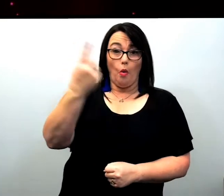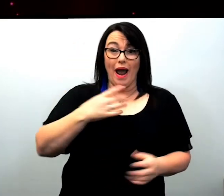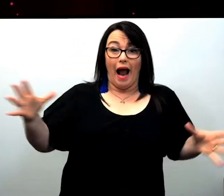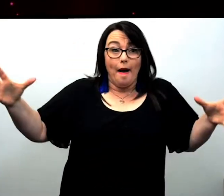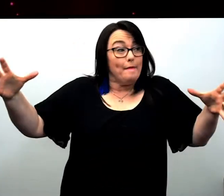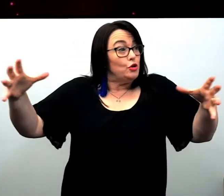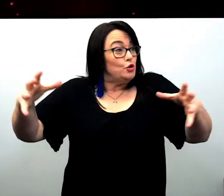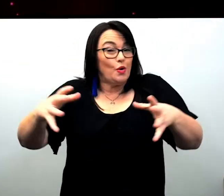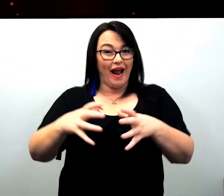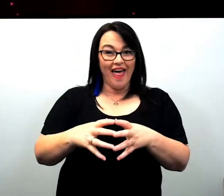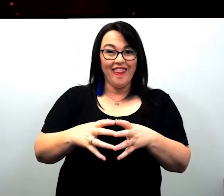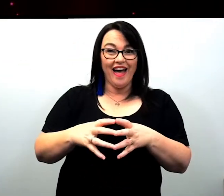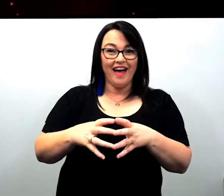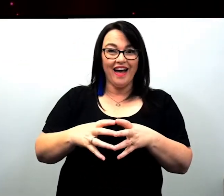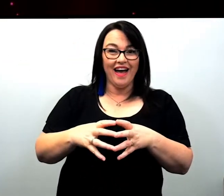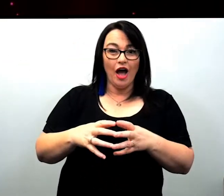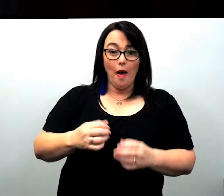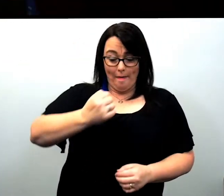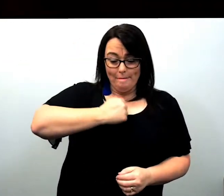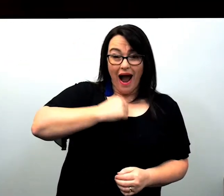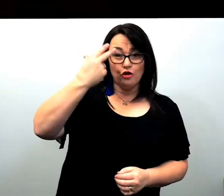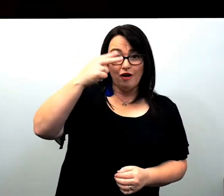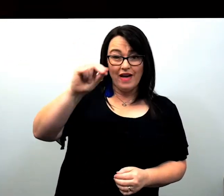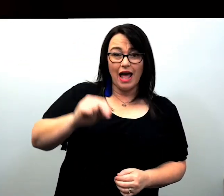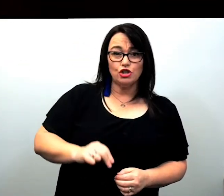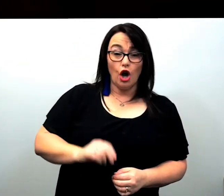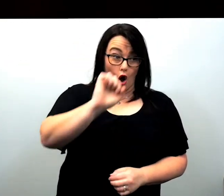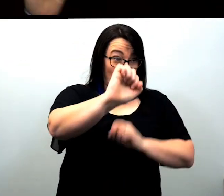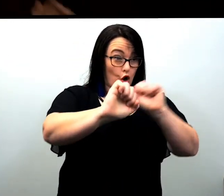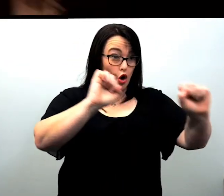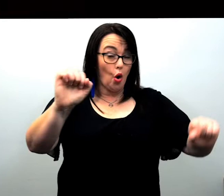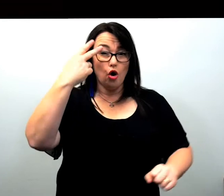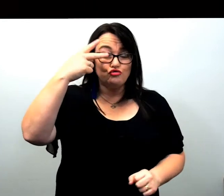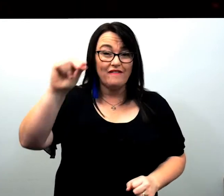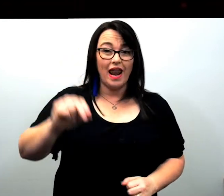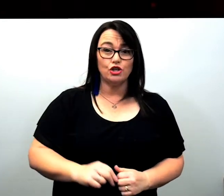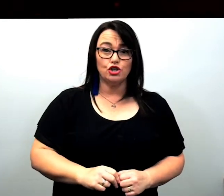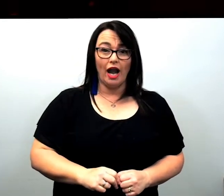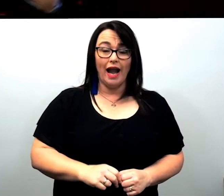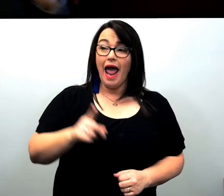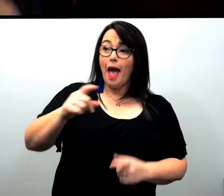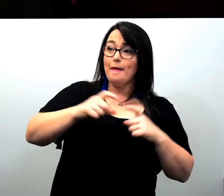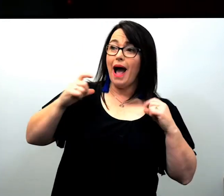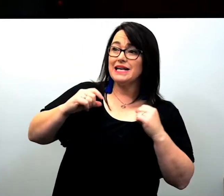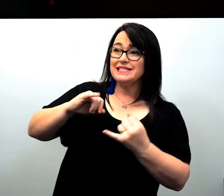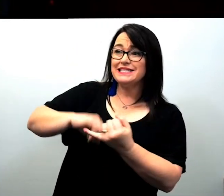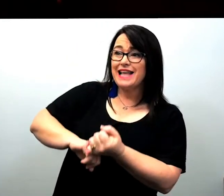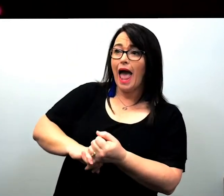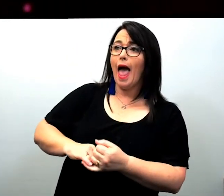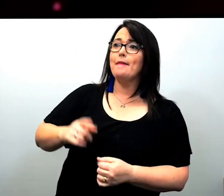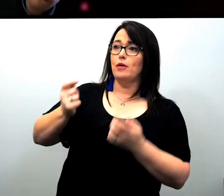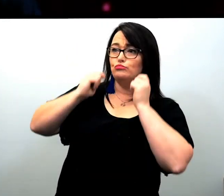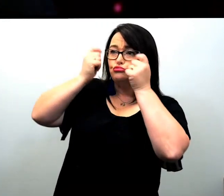it's your revelation and my revelation and Peter's revelation and Sam's revelation and Bruce's